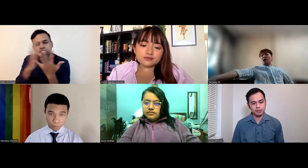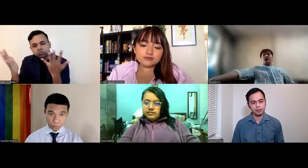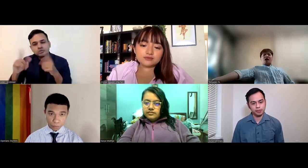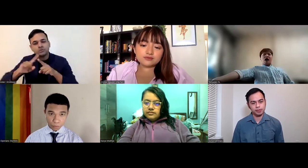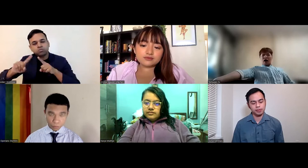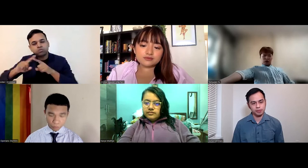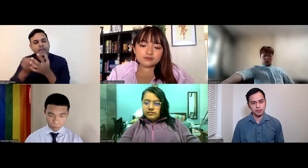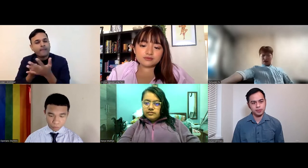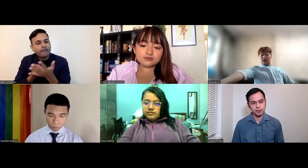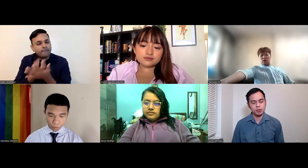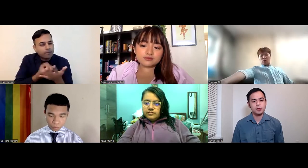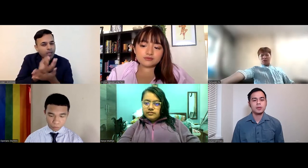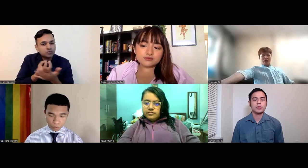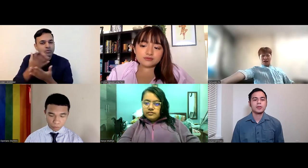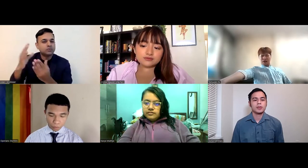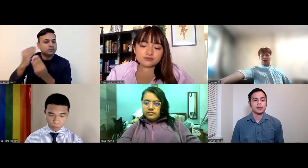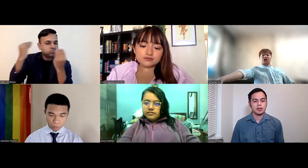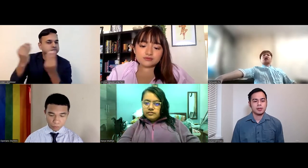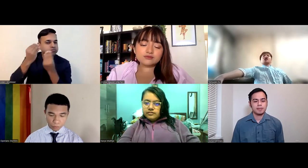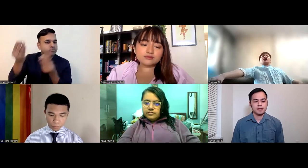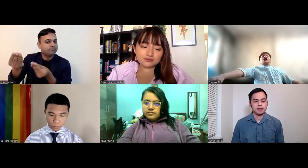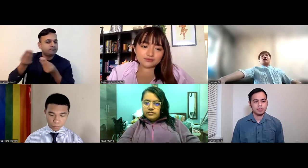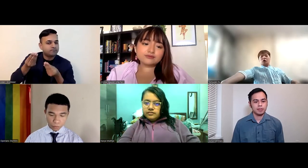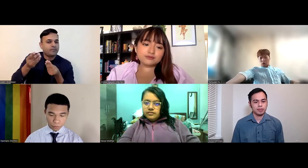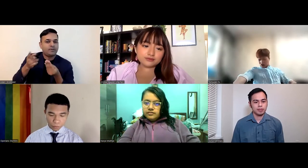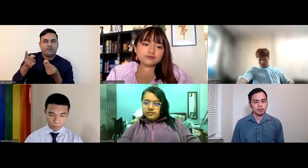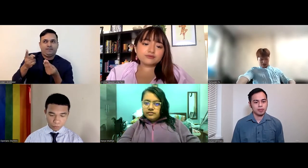I just thought that's how it's being taught.